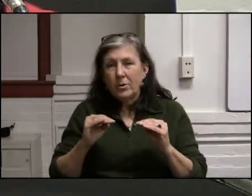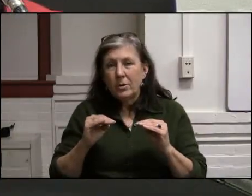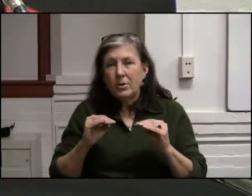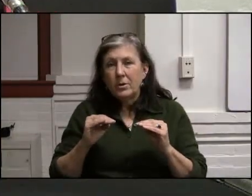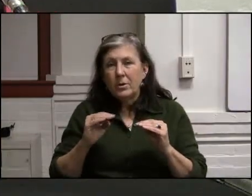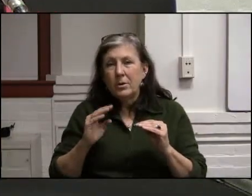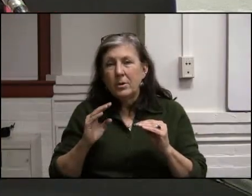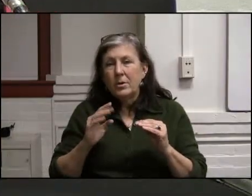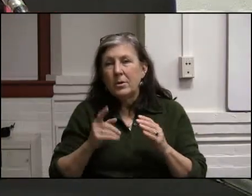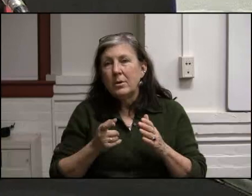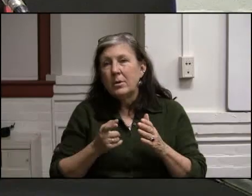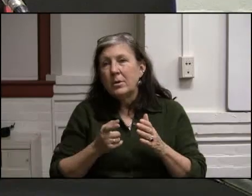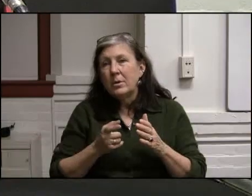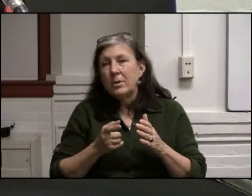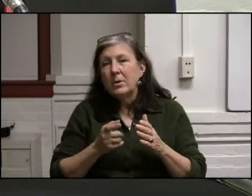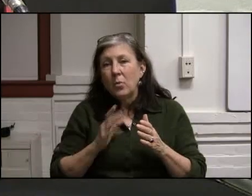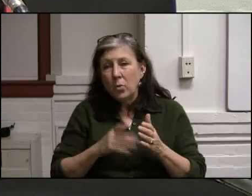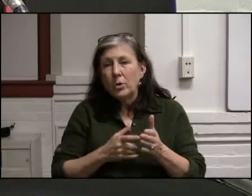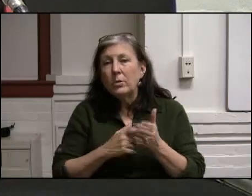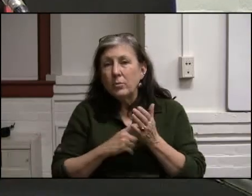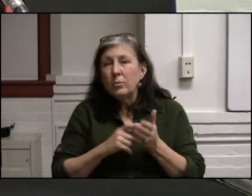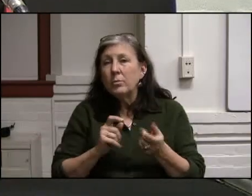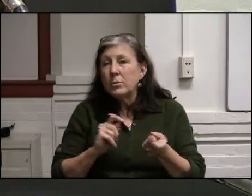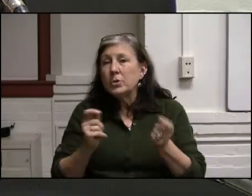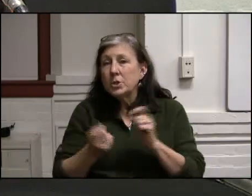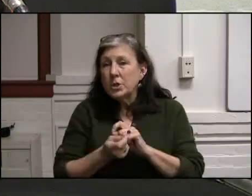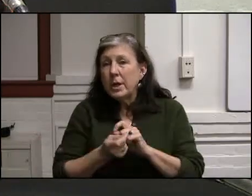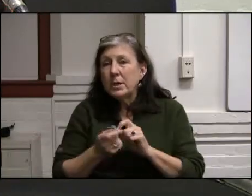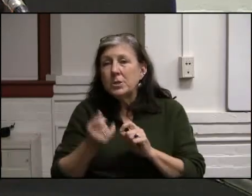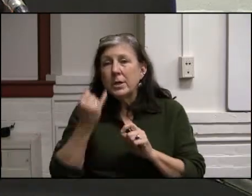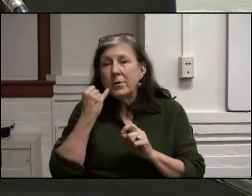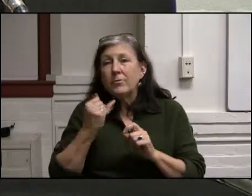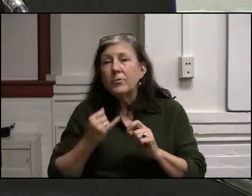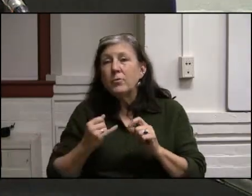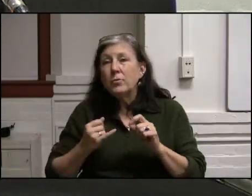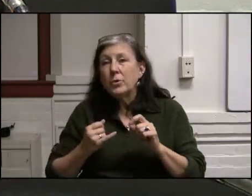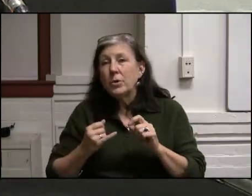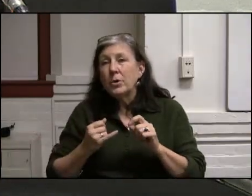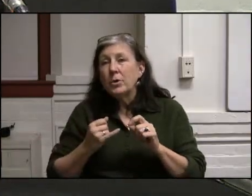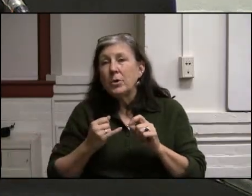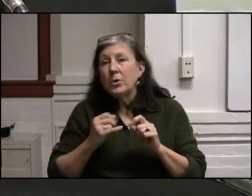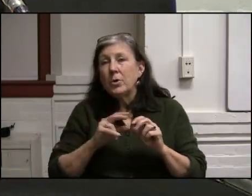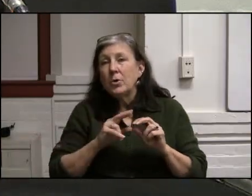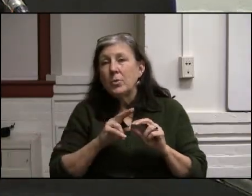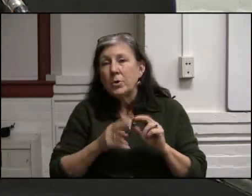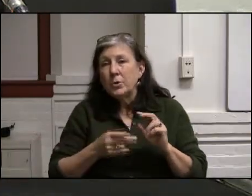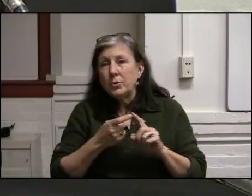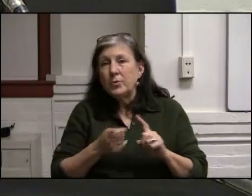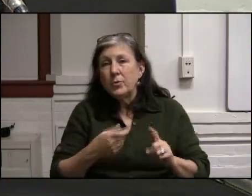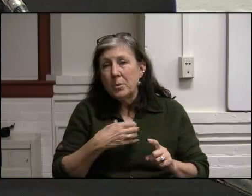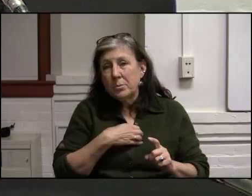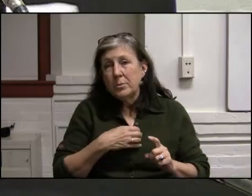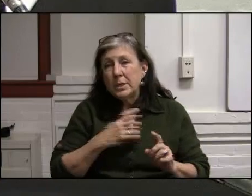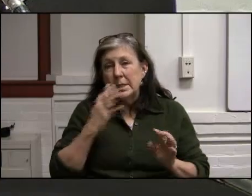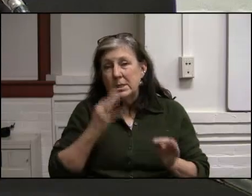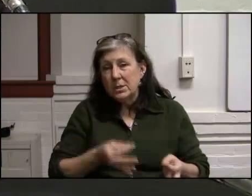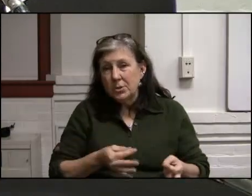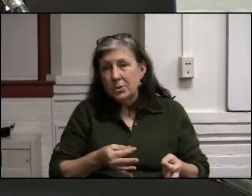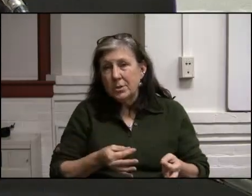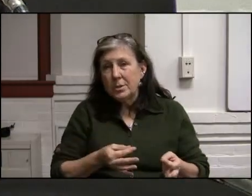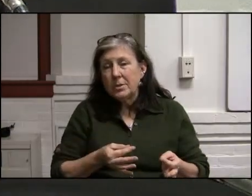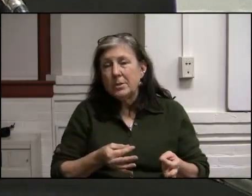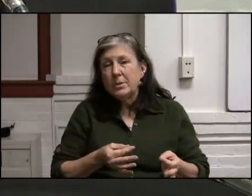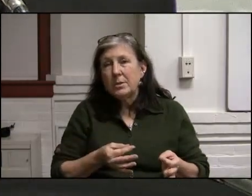warrant a change if it was reduced from the decision.